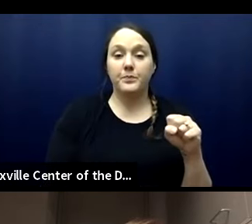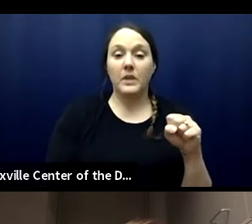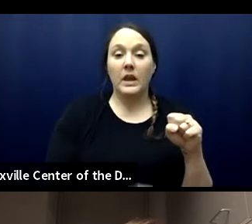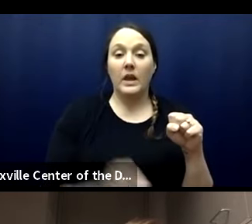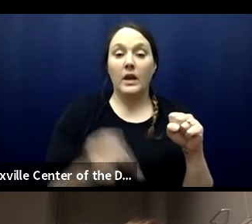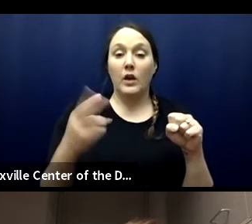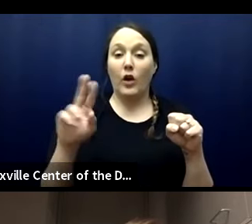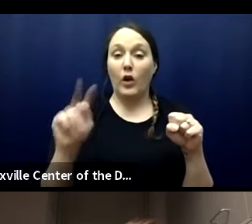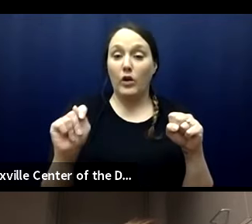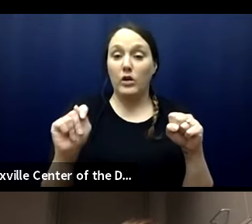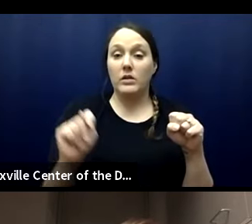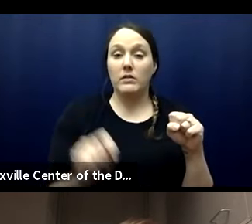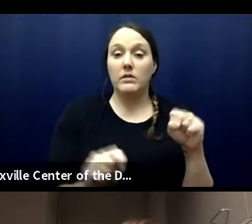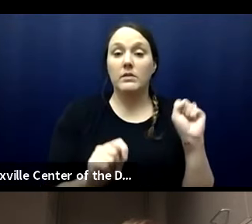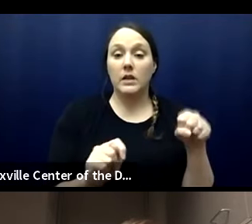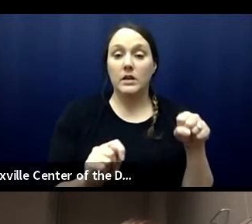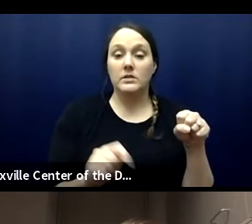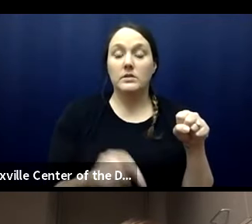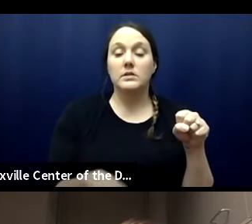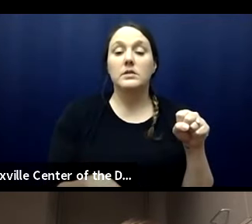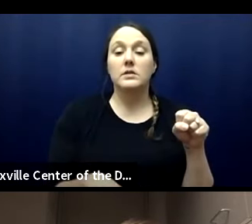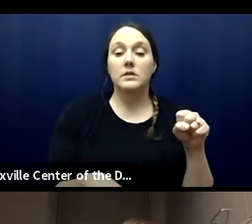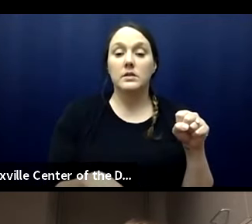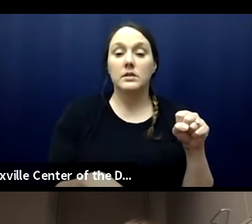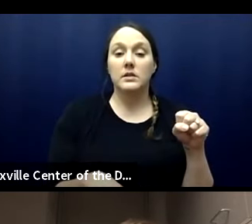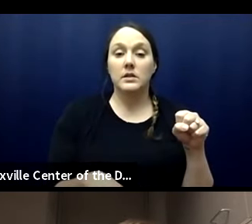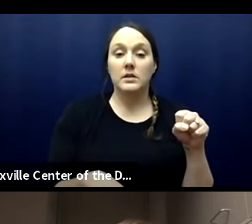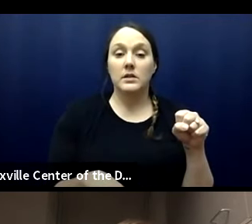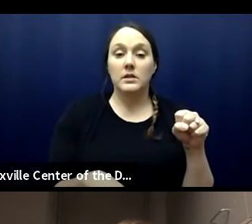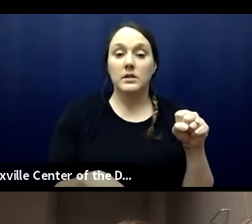Dr. Hurt. Yes.